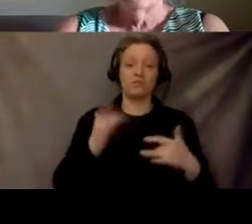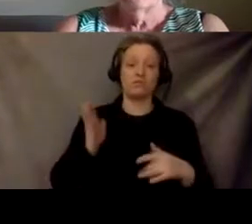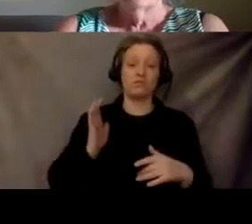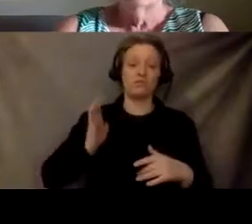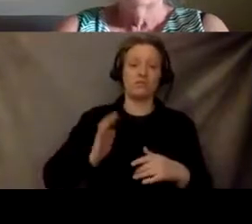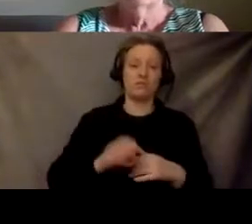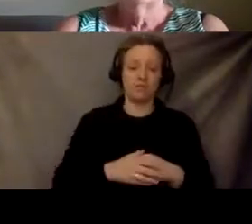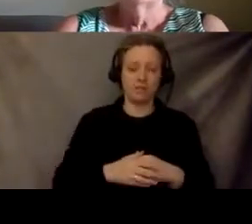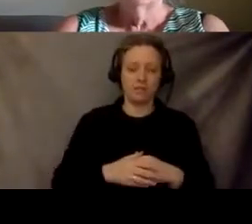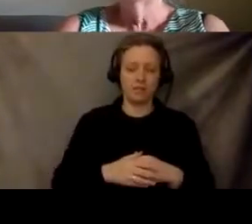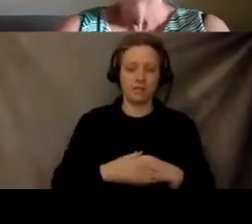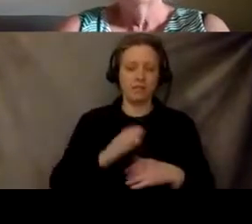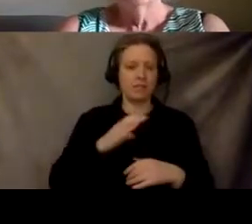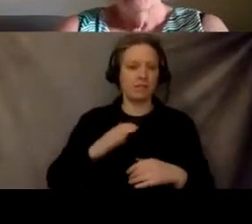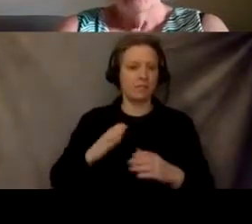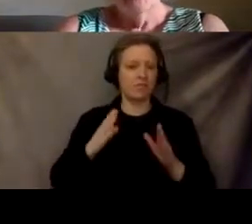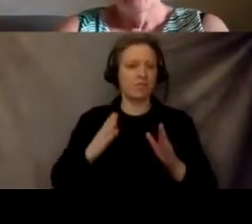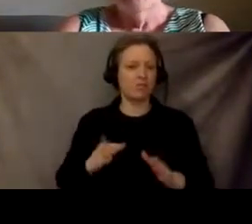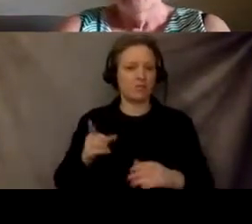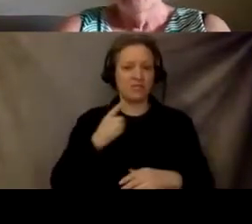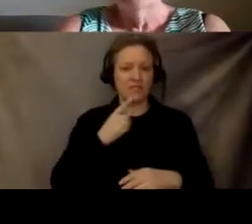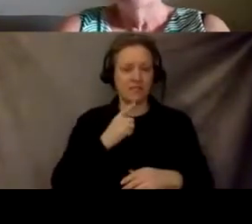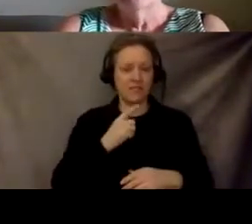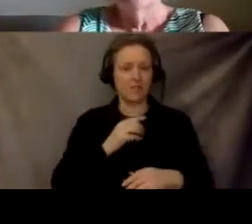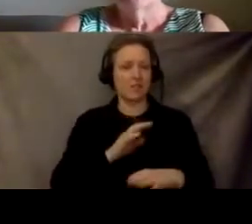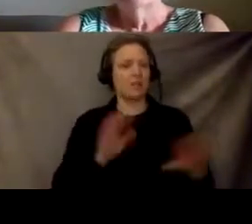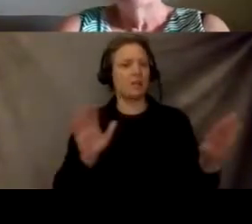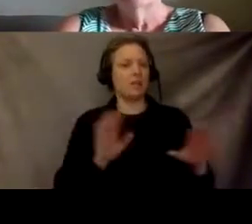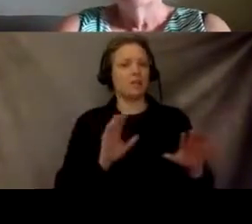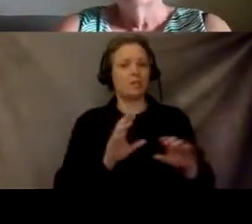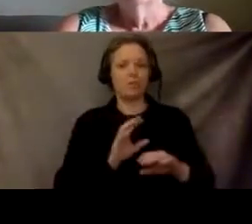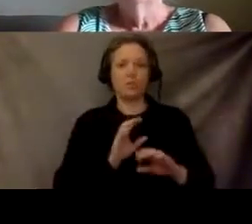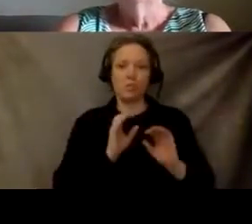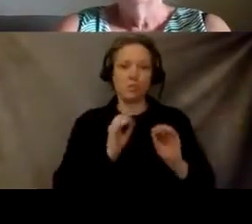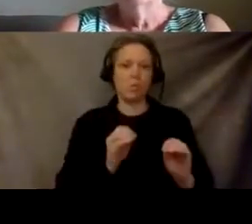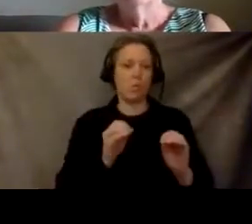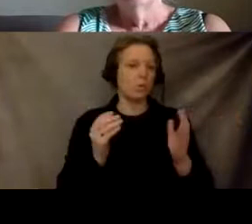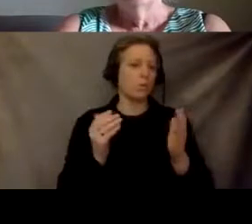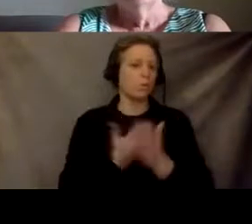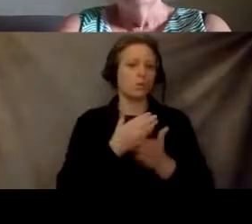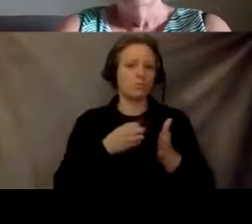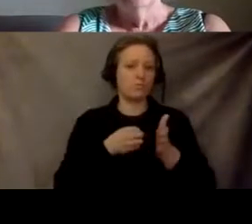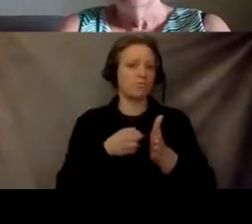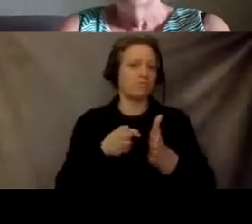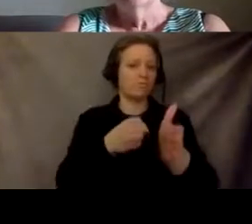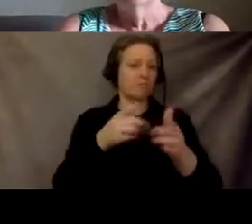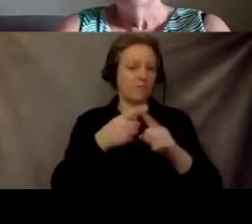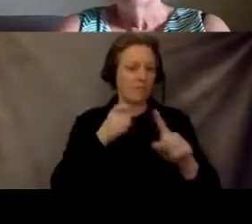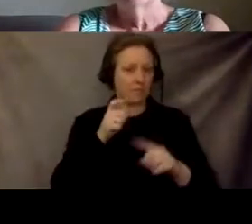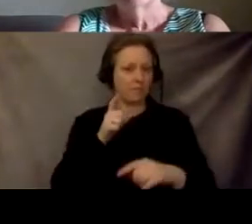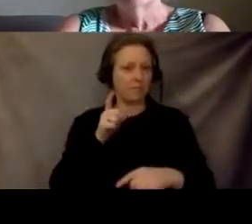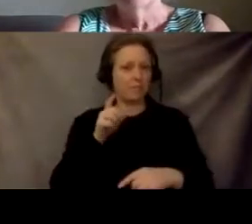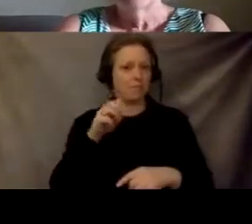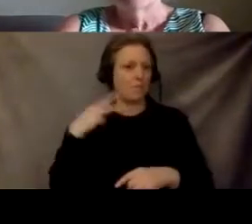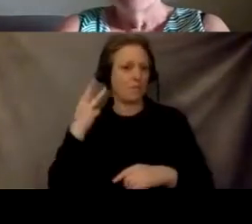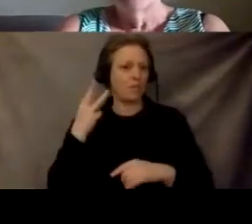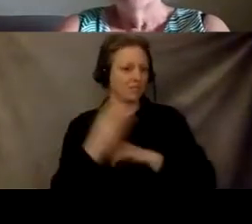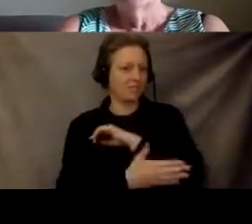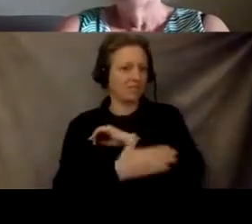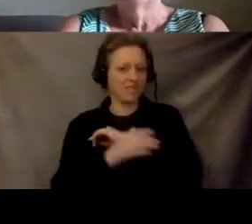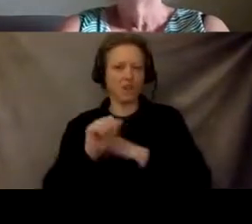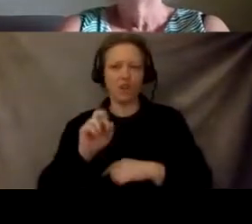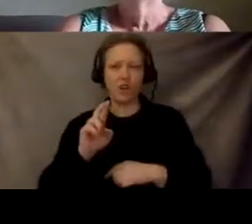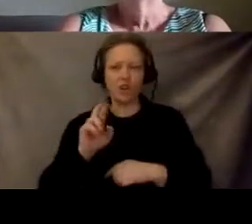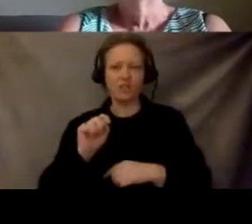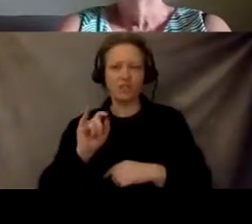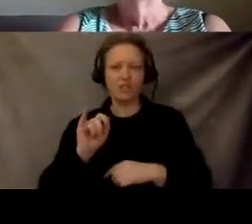all stated that no new arterials for Washington County. And yet, we're growing tremendously. And I remember, I